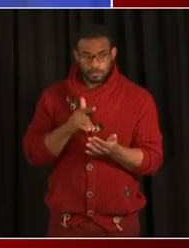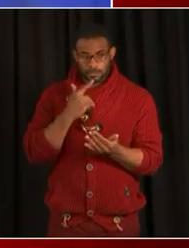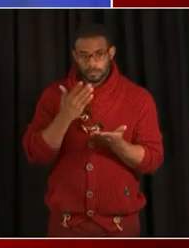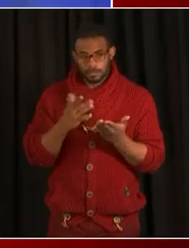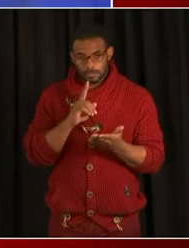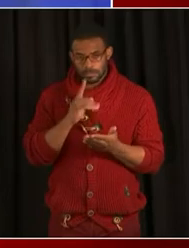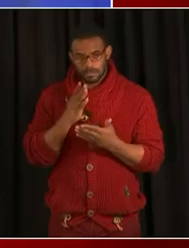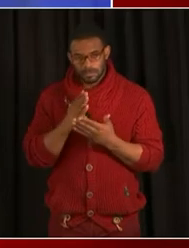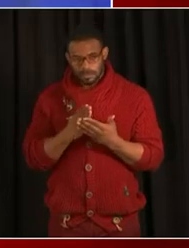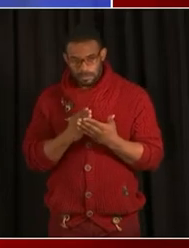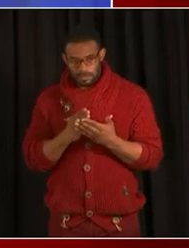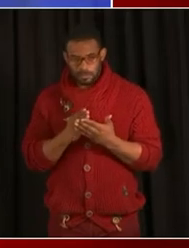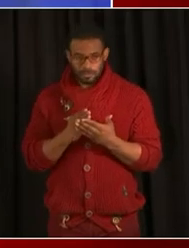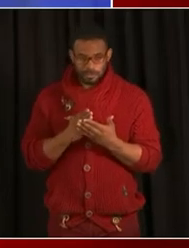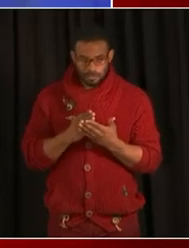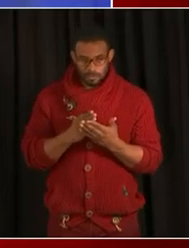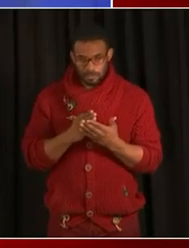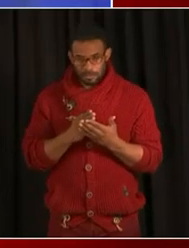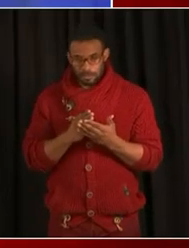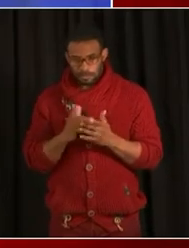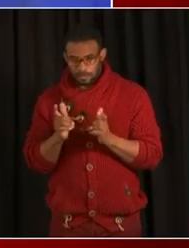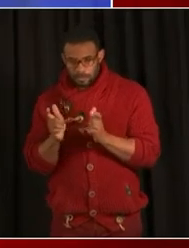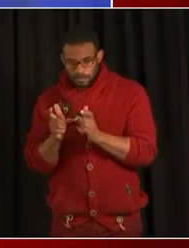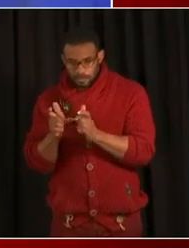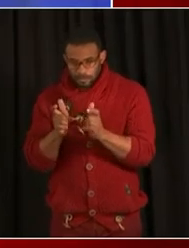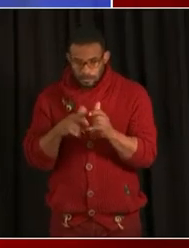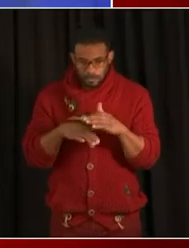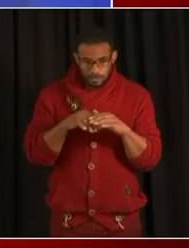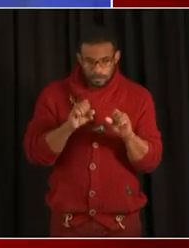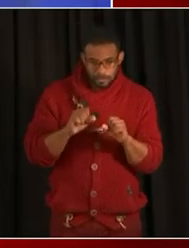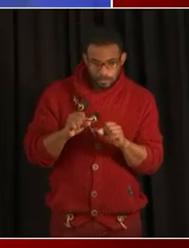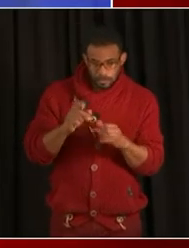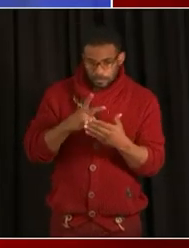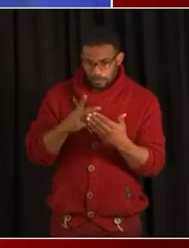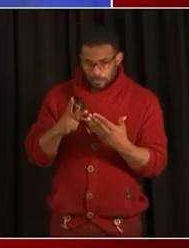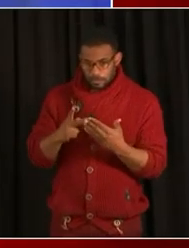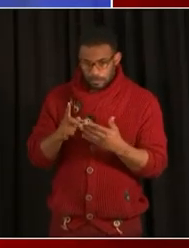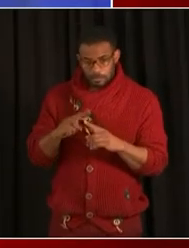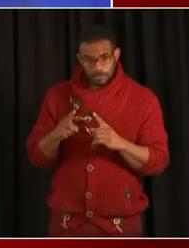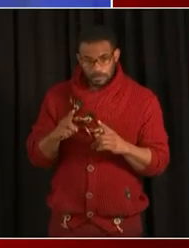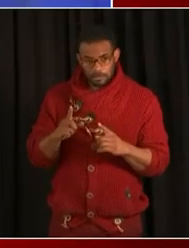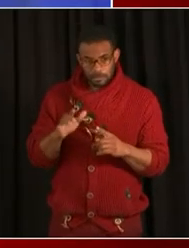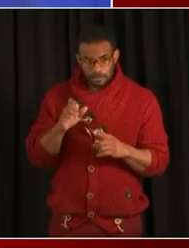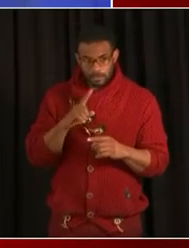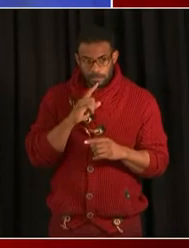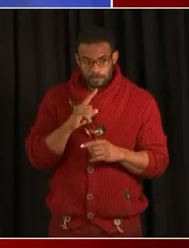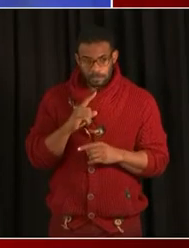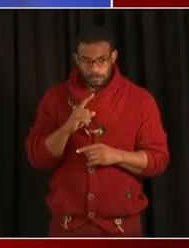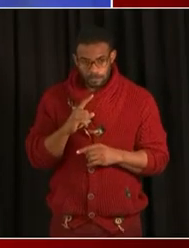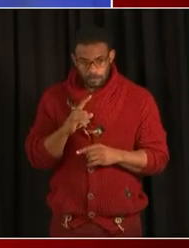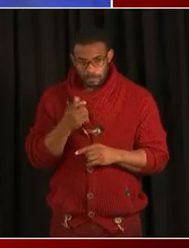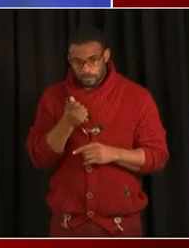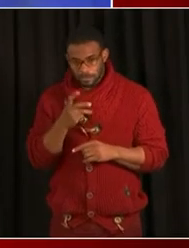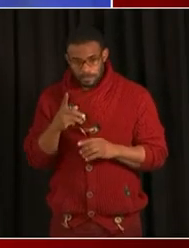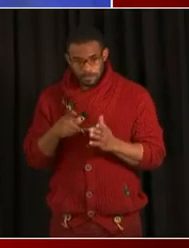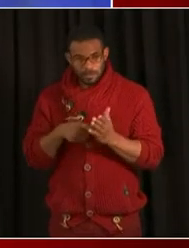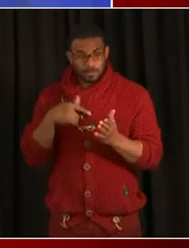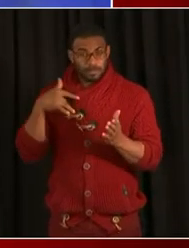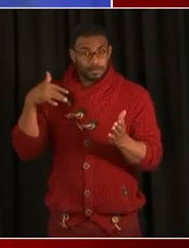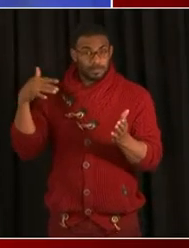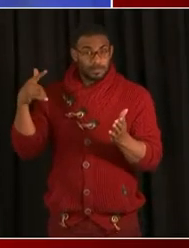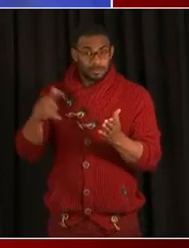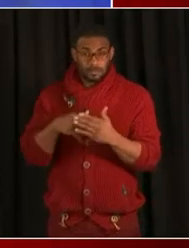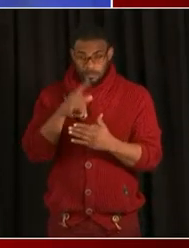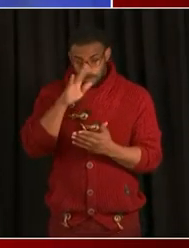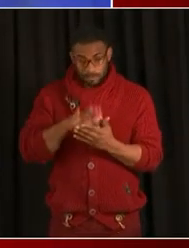there can probably be some interstitial, smaller capacity programming, but it will be few and far between, I